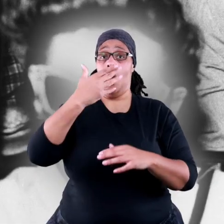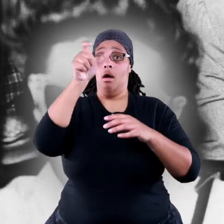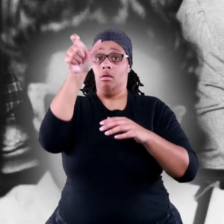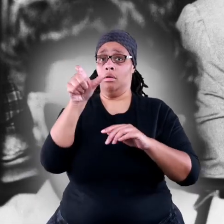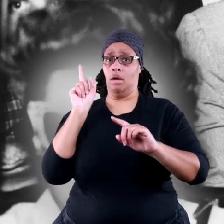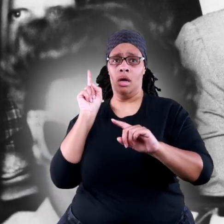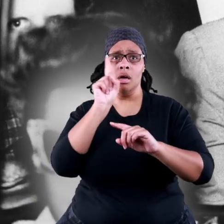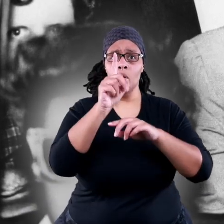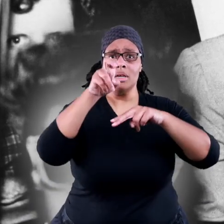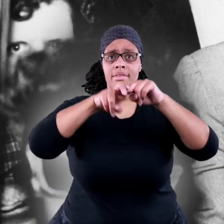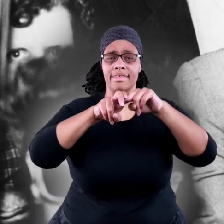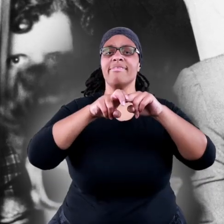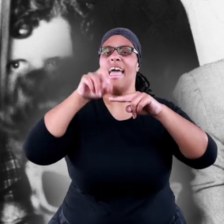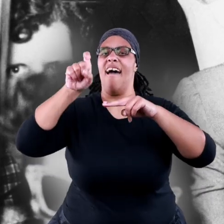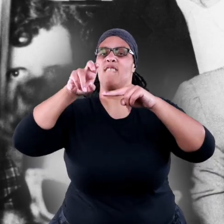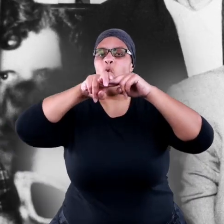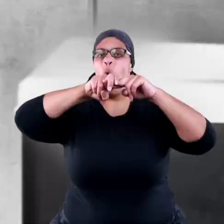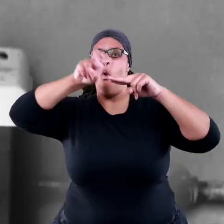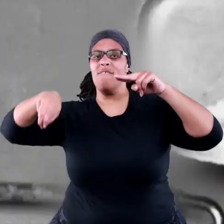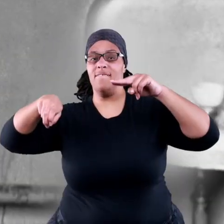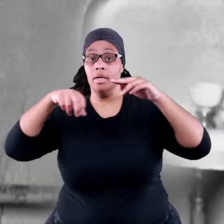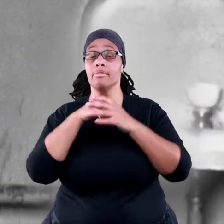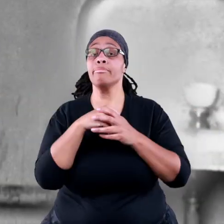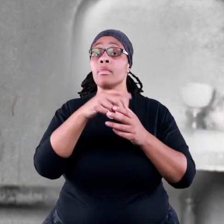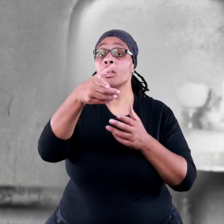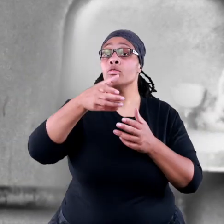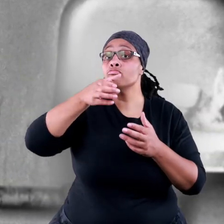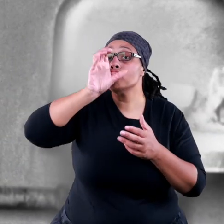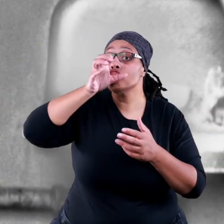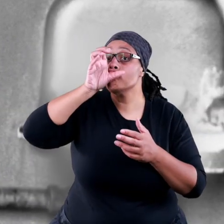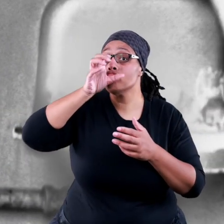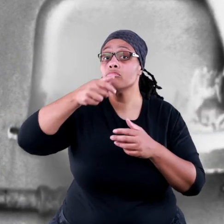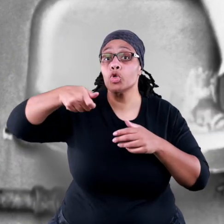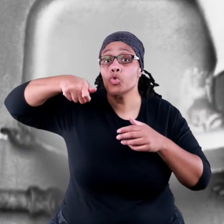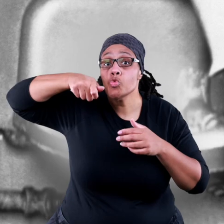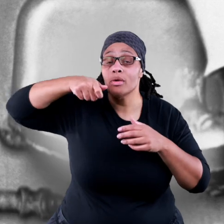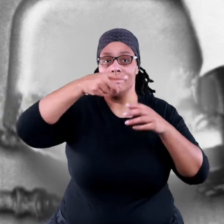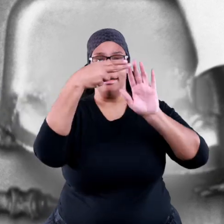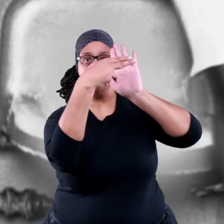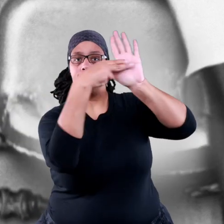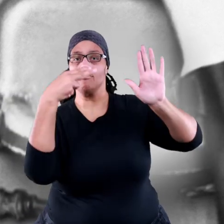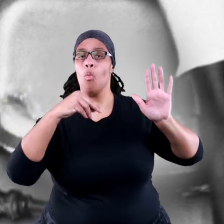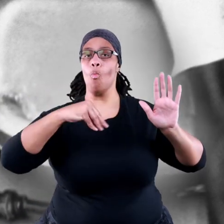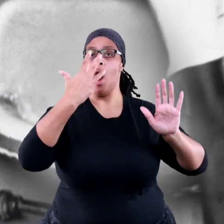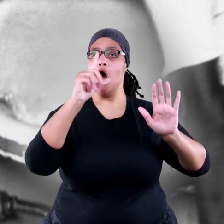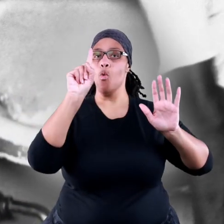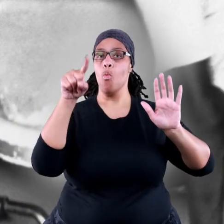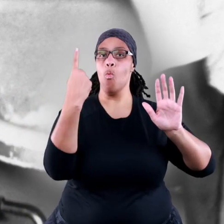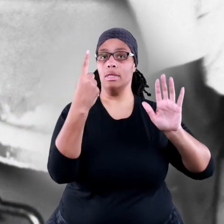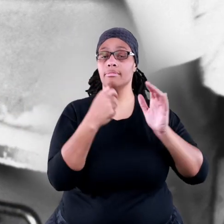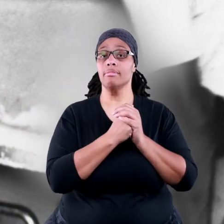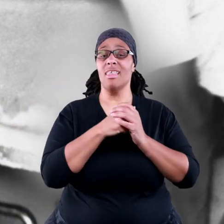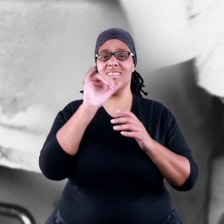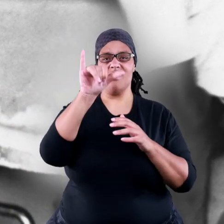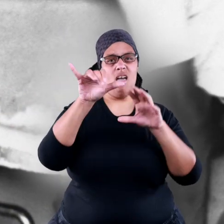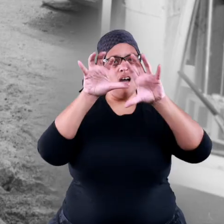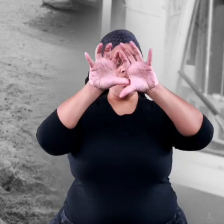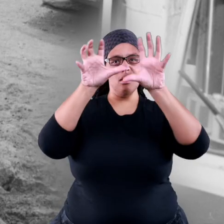seat if a white person wanted to sit there. Drinking fountains in public places were labeled whites